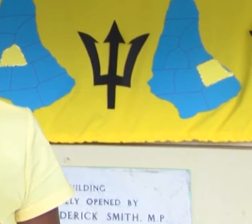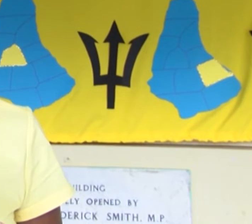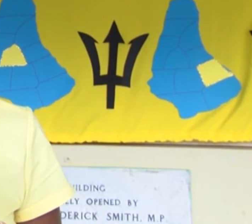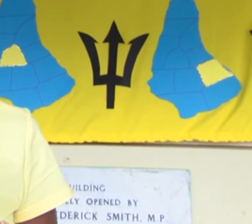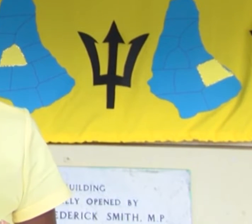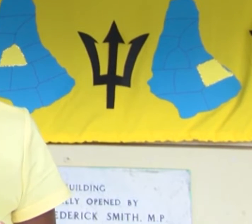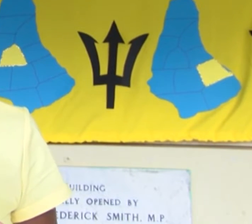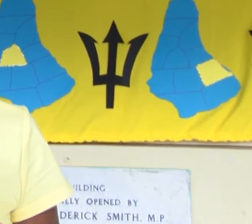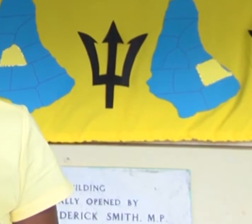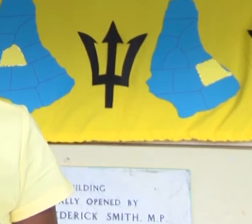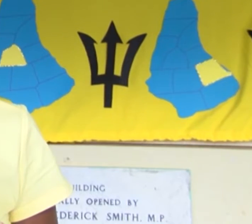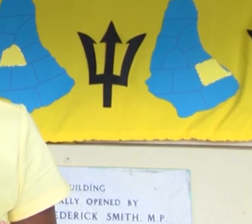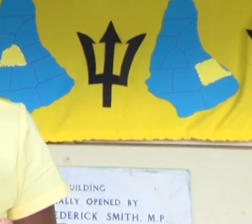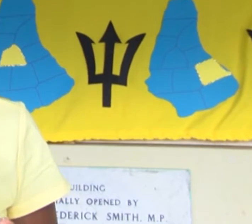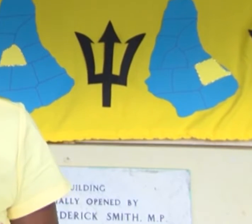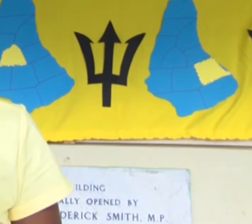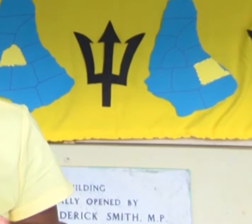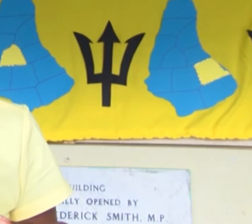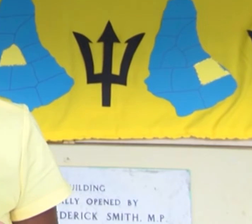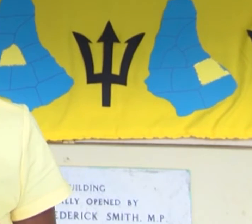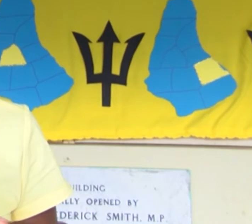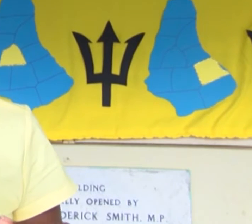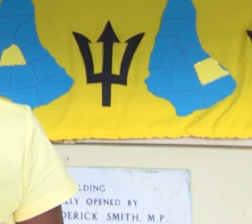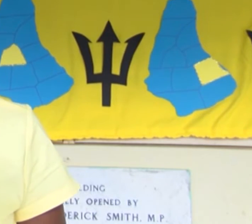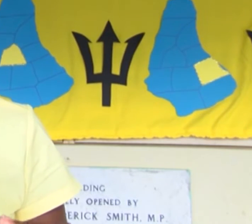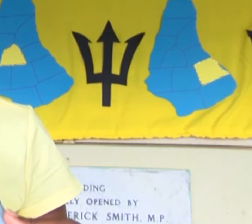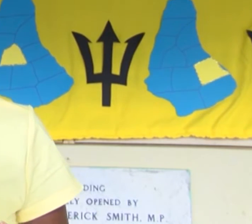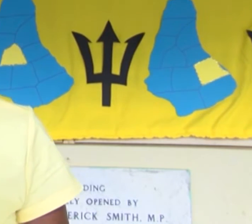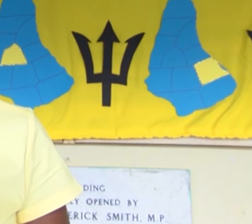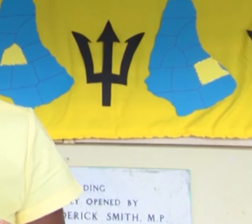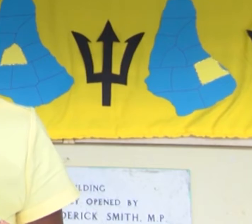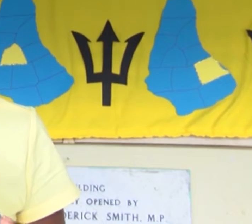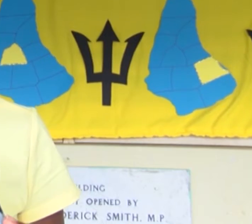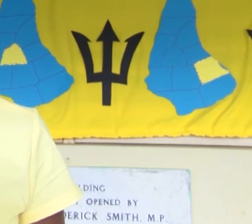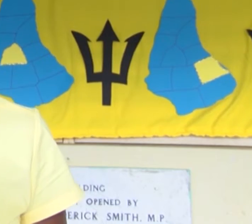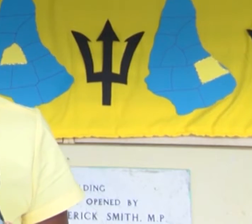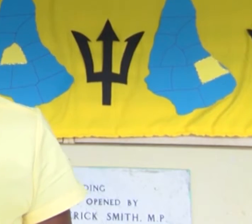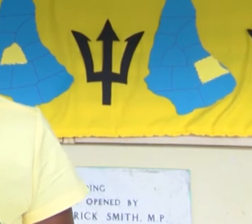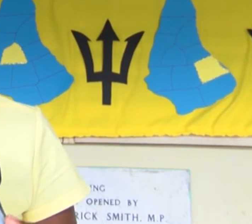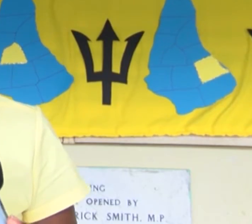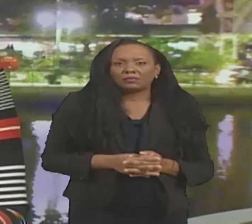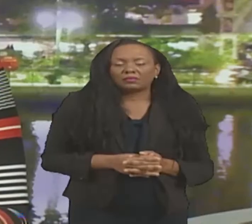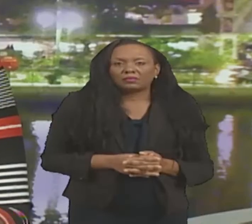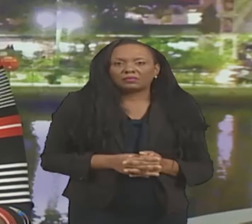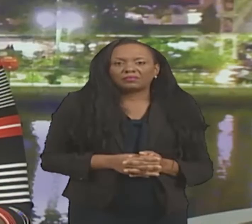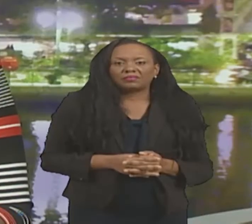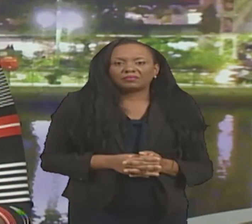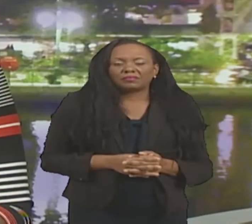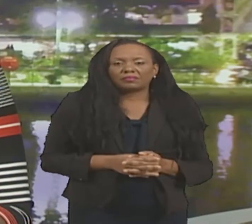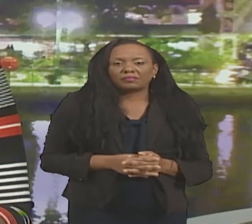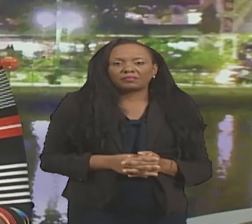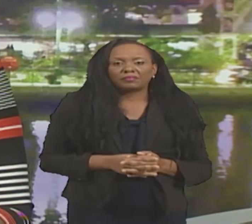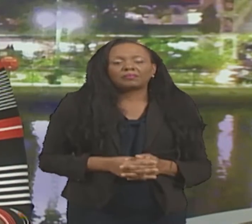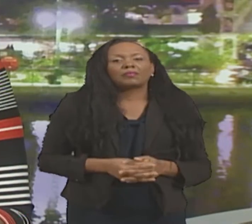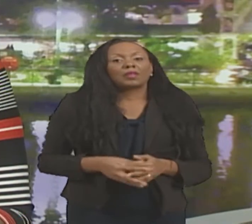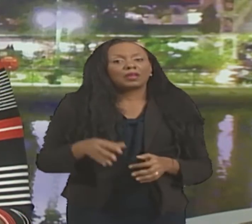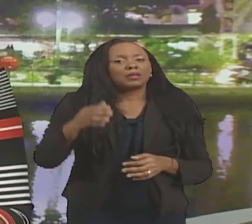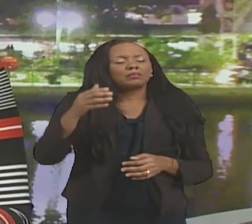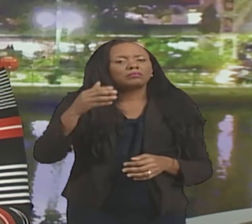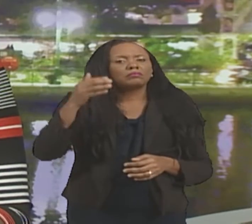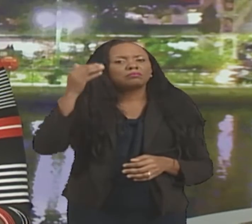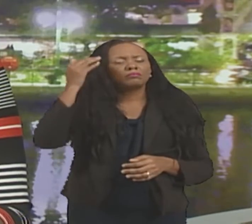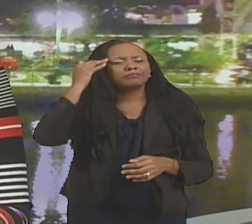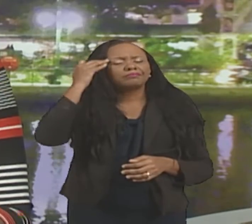cassava chips, plantain chips, no chocolates, no sugar snacks. As focus is placed